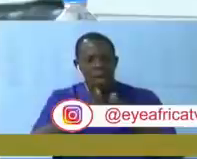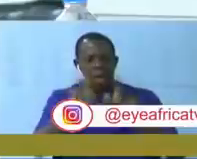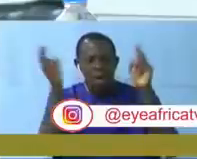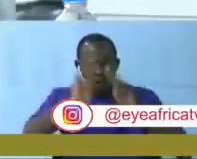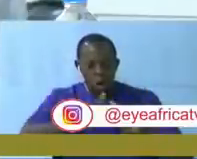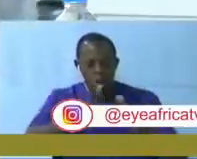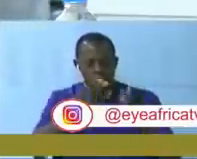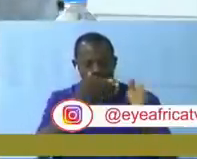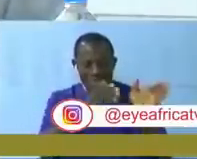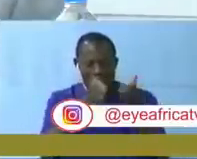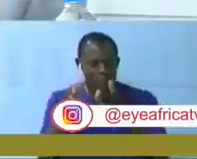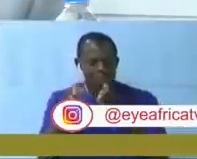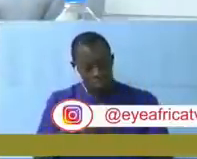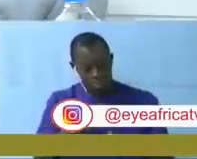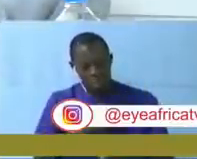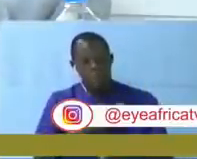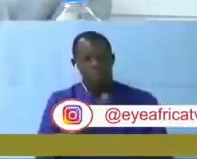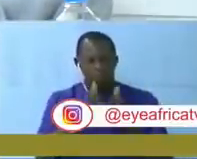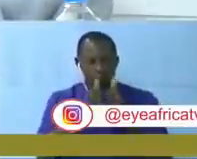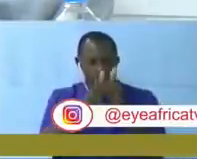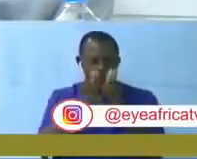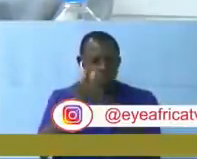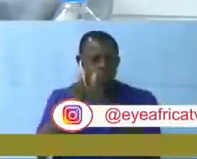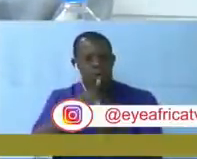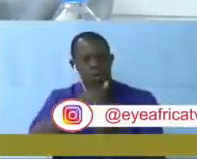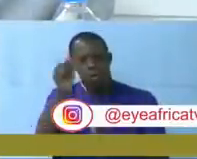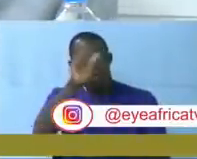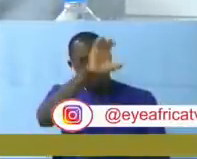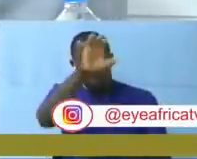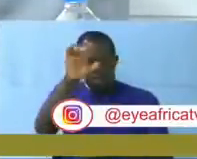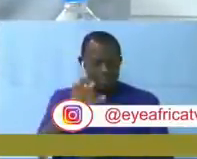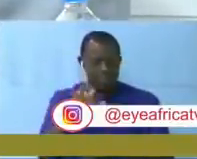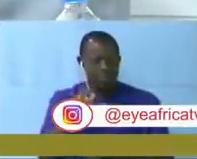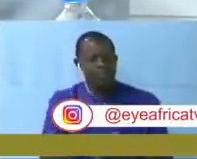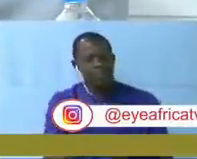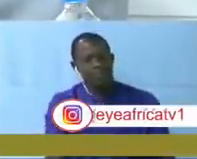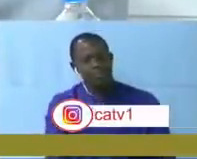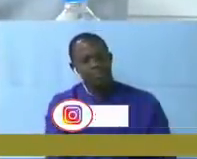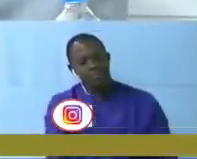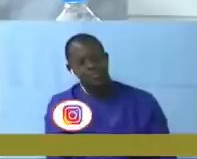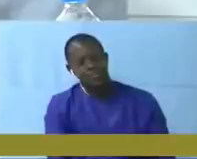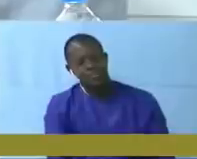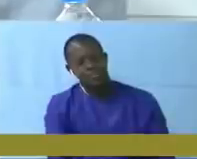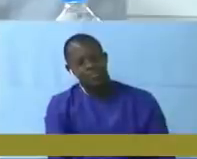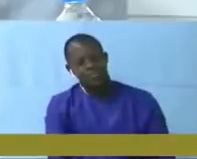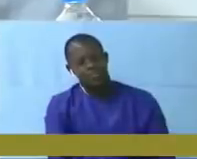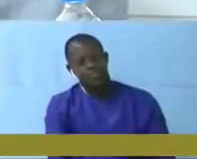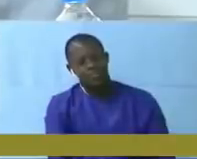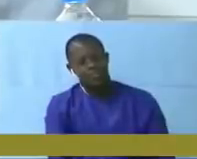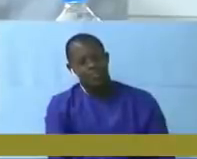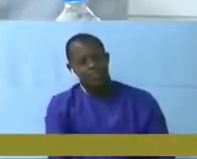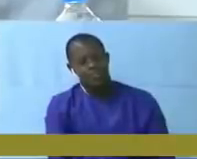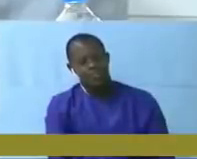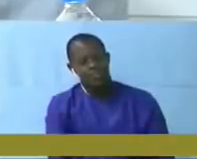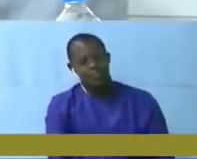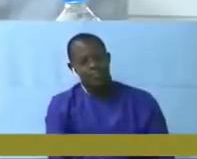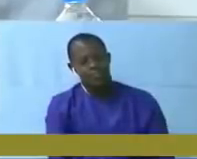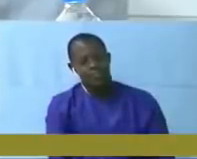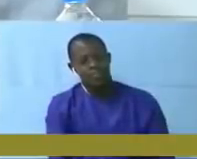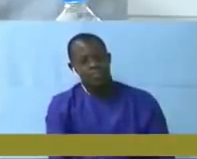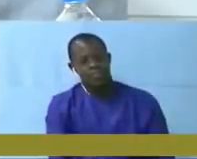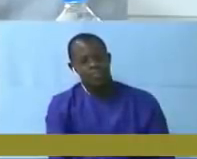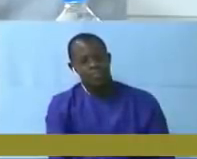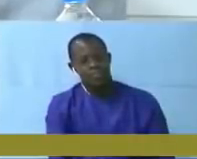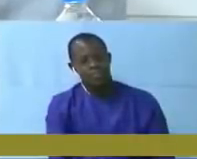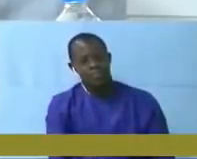watat be ci jamono bi nga xamé ni gennaguñ ci nguri tubab ak yeneen rew yi nga xamné ni depolé ko li nga xamné ni mo